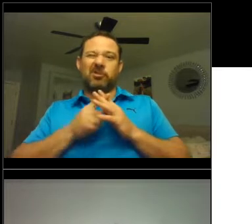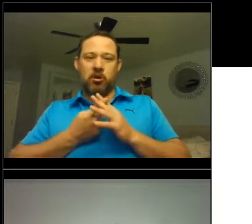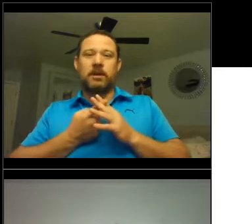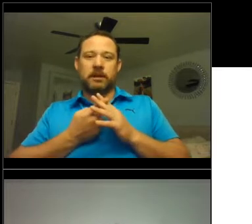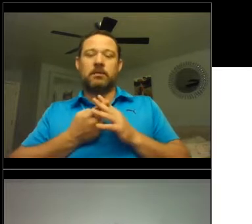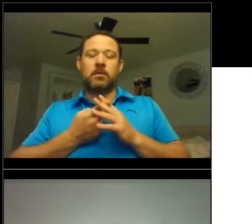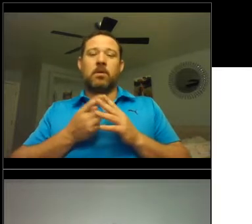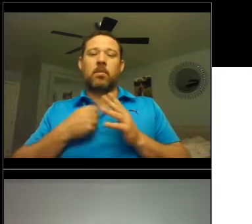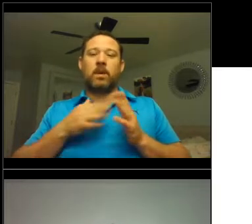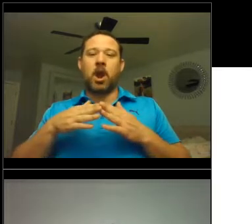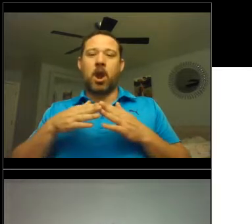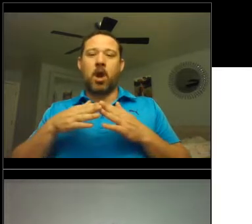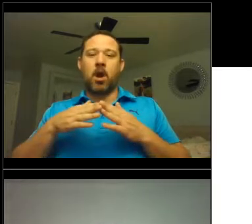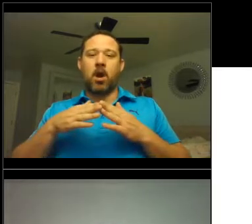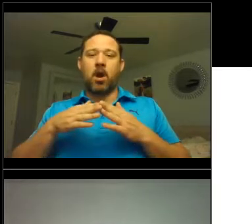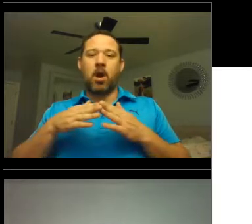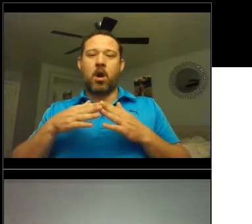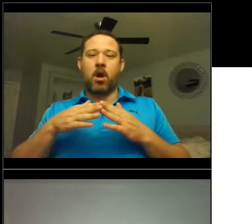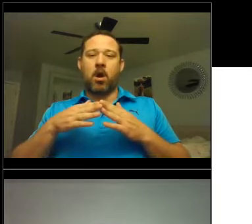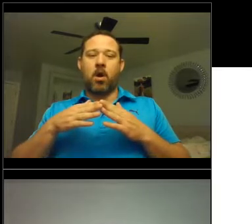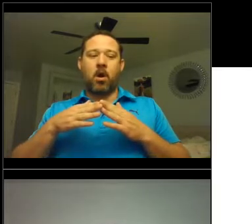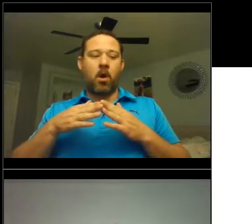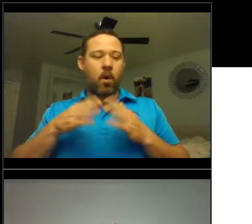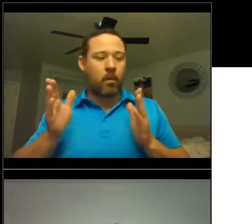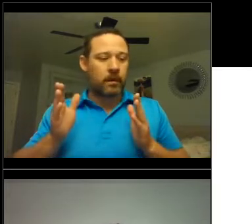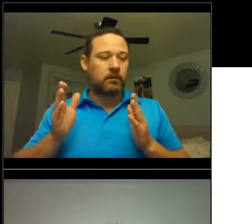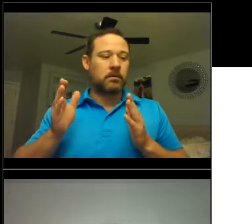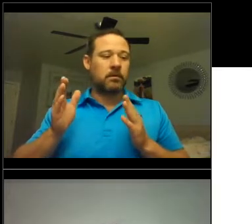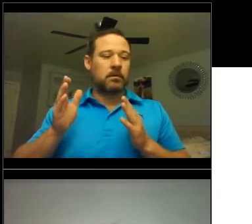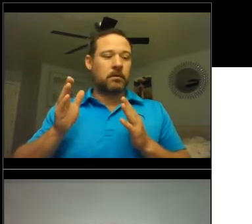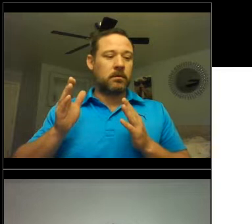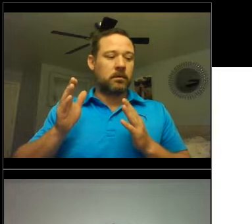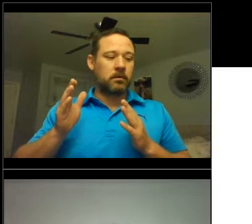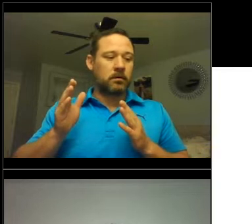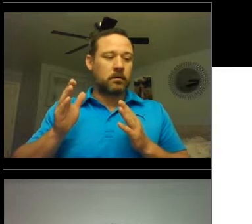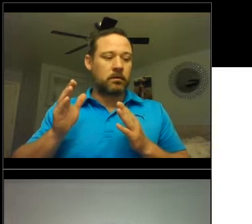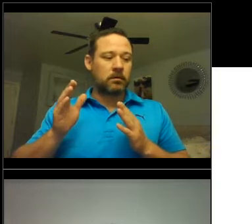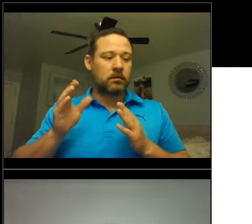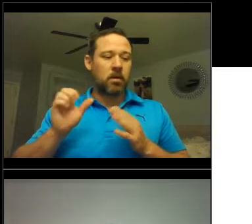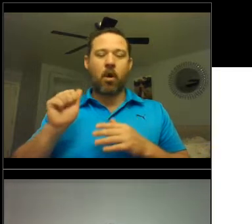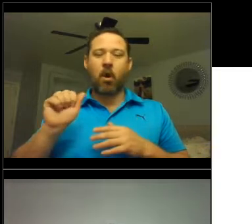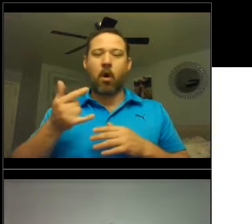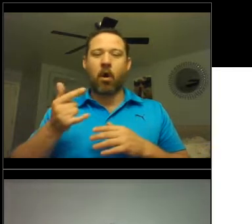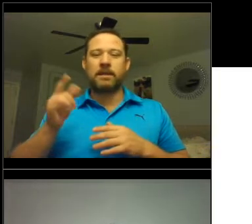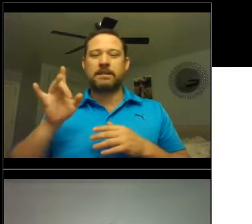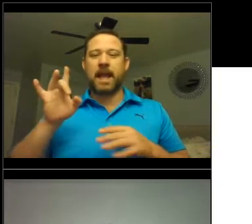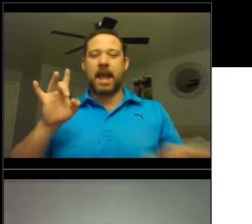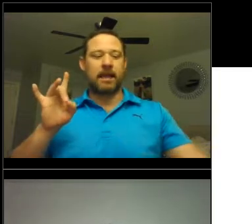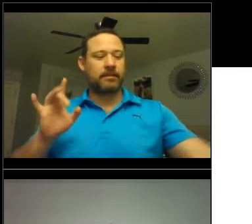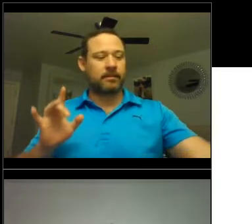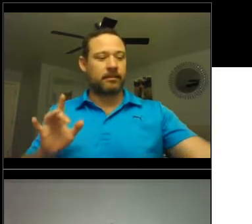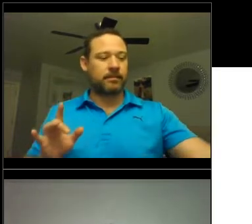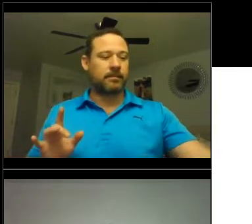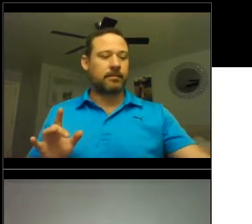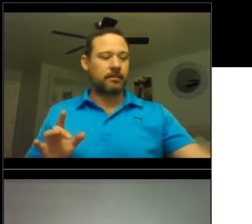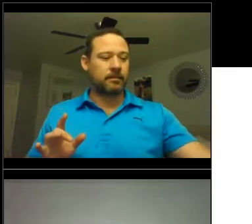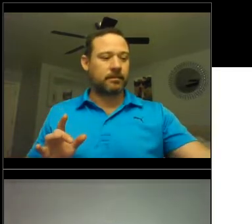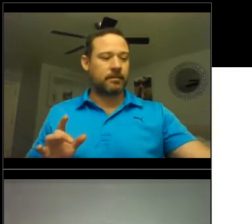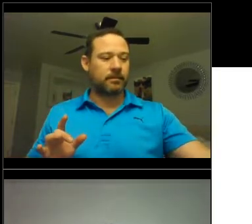We opened up our application period on August 8th, and it will be closing next week,